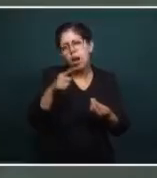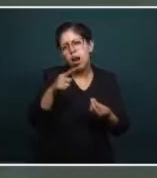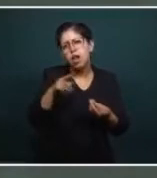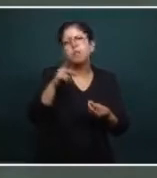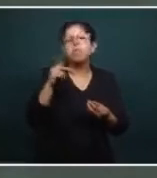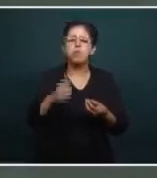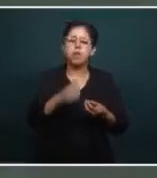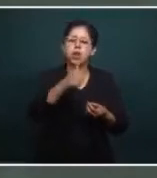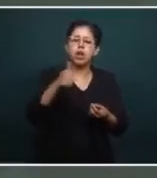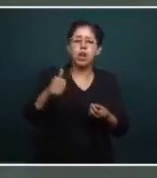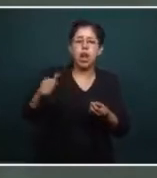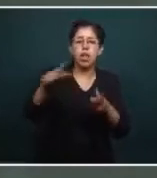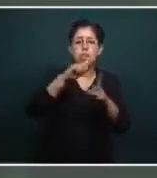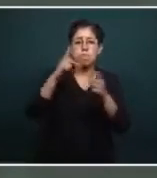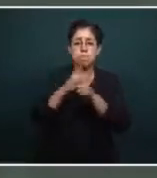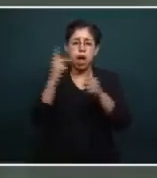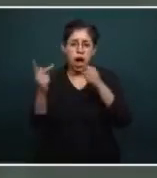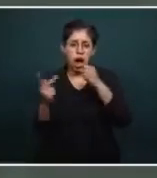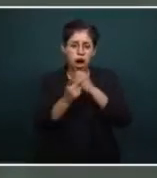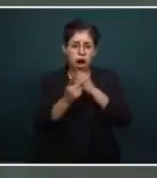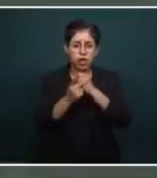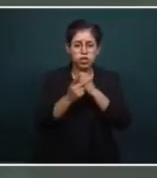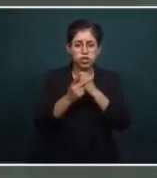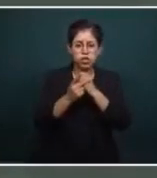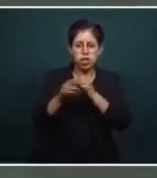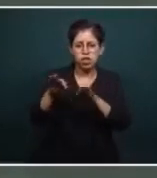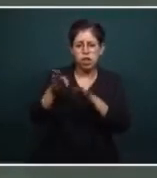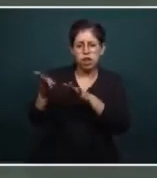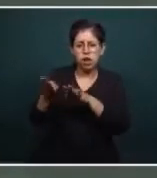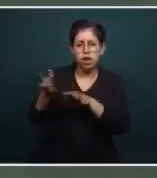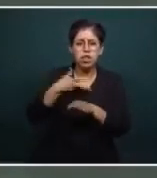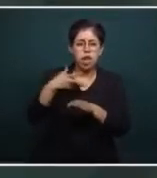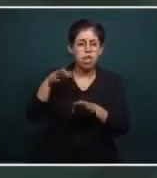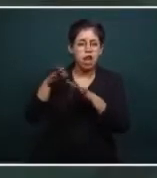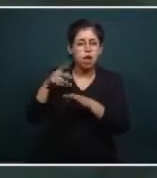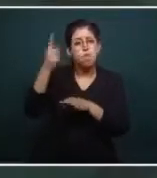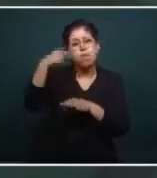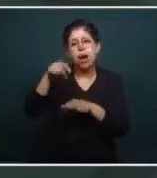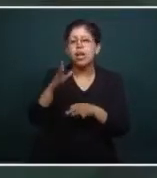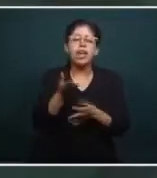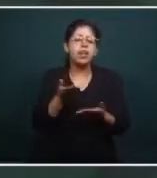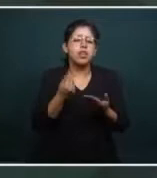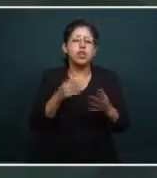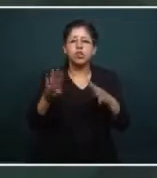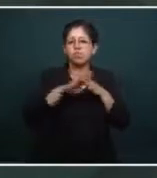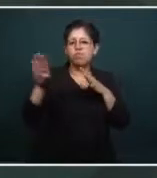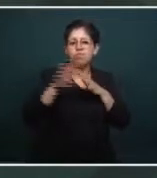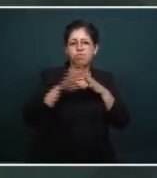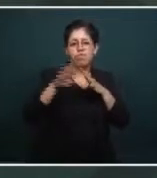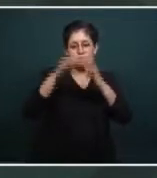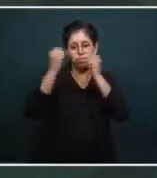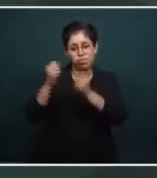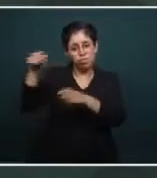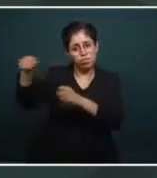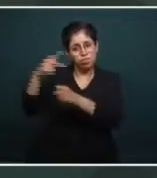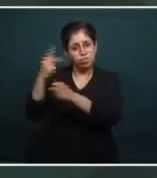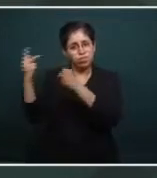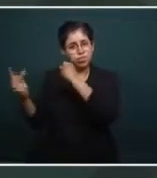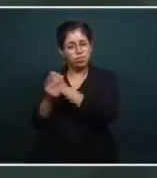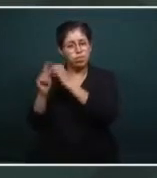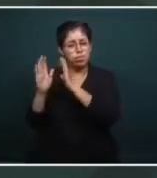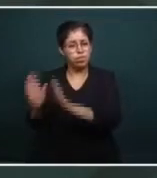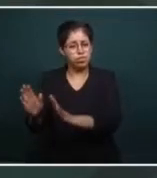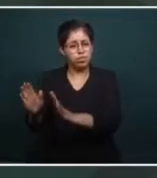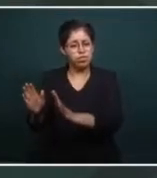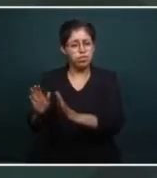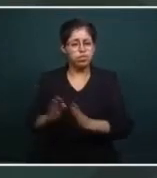And programas we en are now marcha having de programs in cooperación activity of México cooperation con with Mexico, Honduras